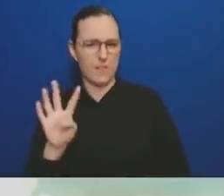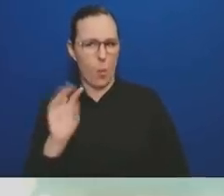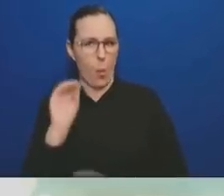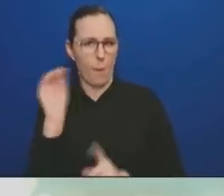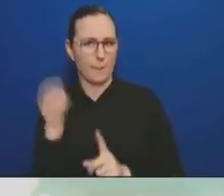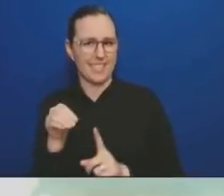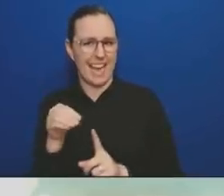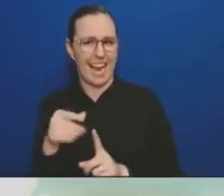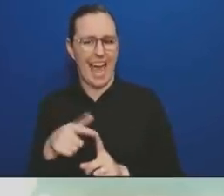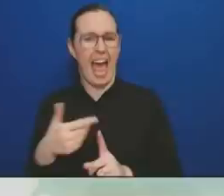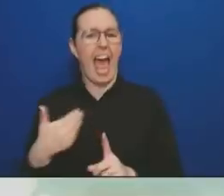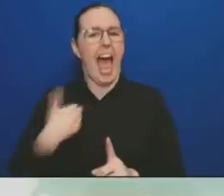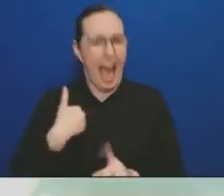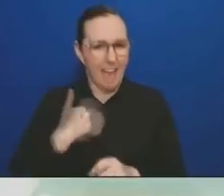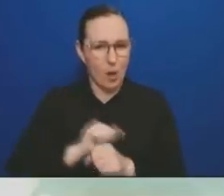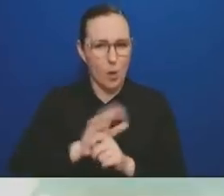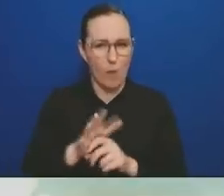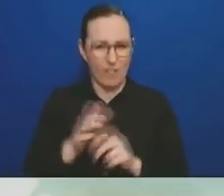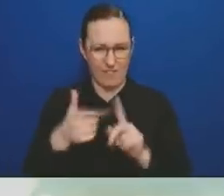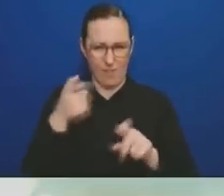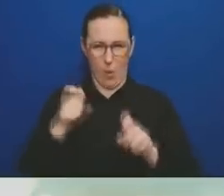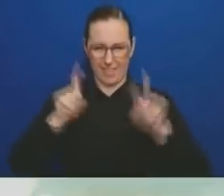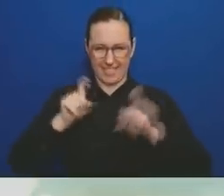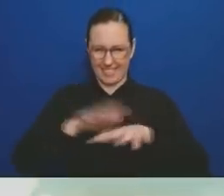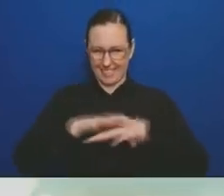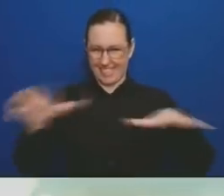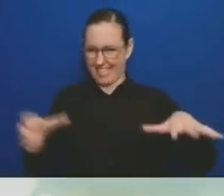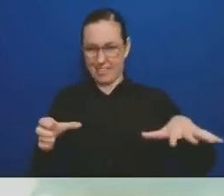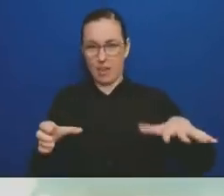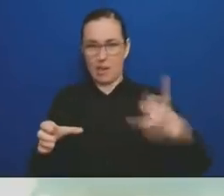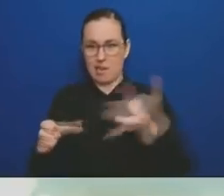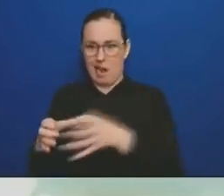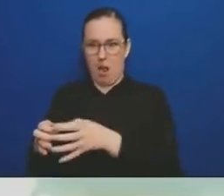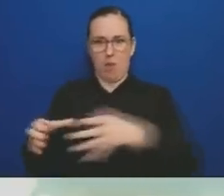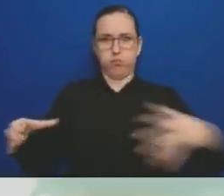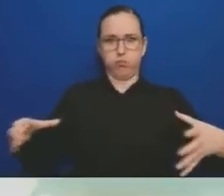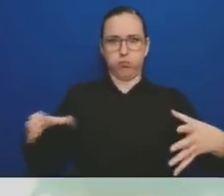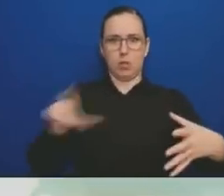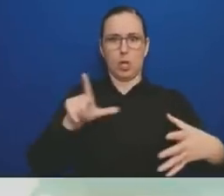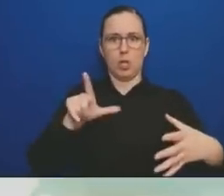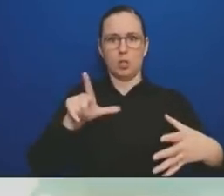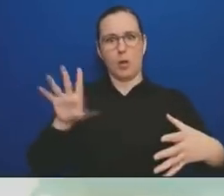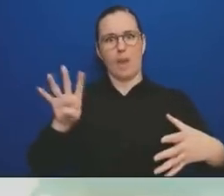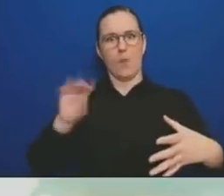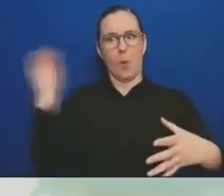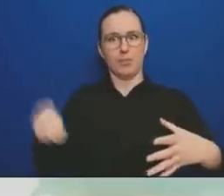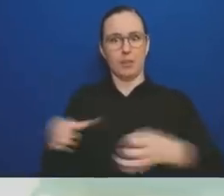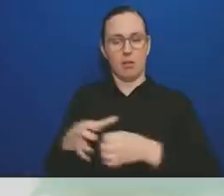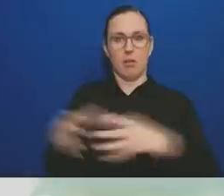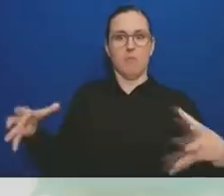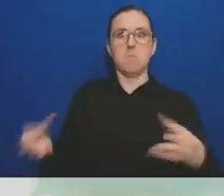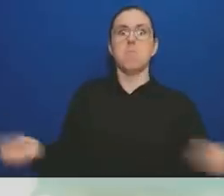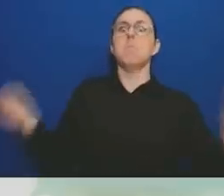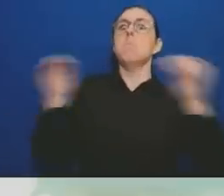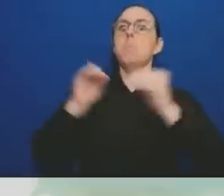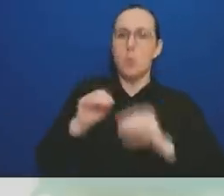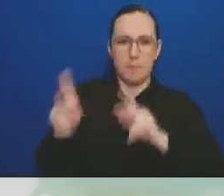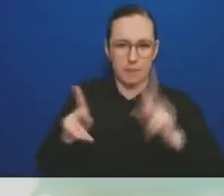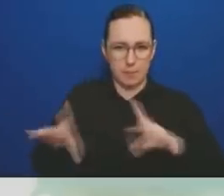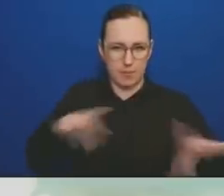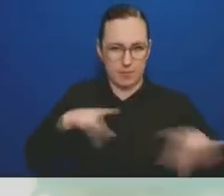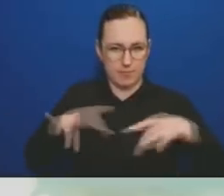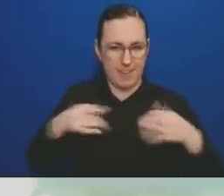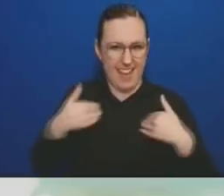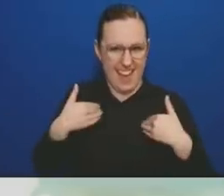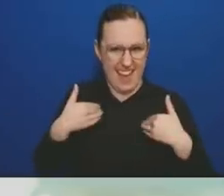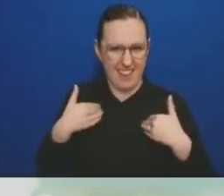goes up to what it's been, 24%, and you're going to see an increased number of people who aren't coming in for COVID, but are coming from other reasons, but are also positive for COVID,